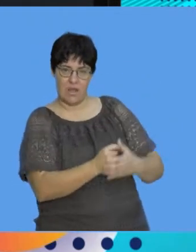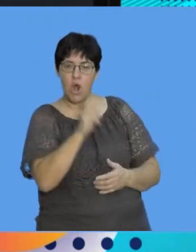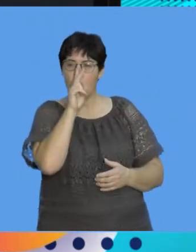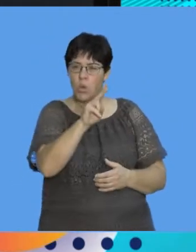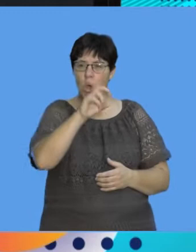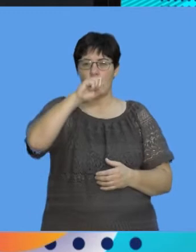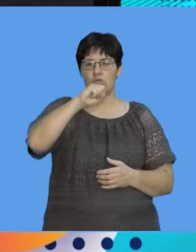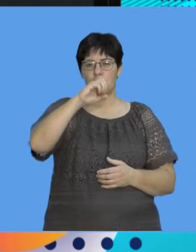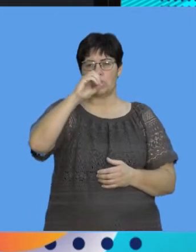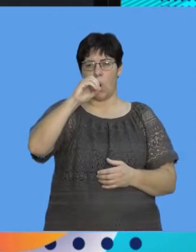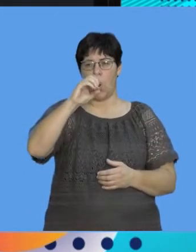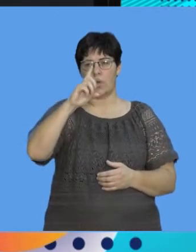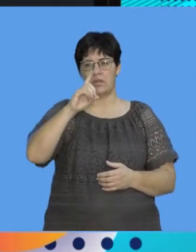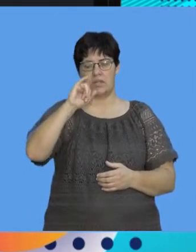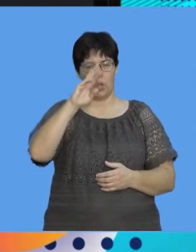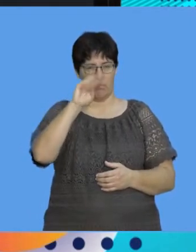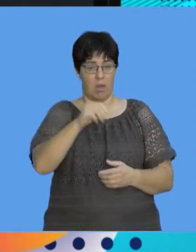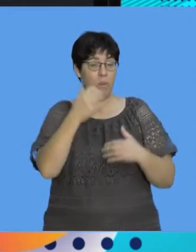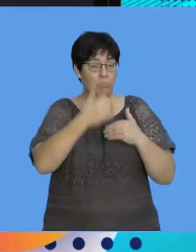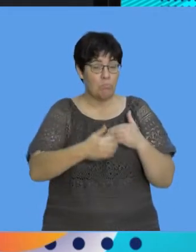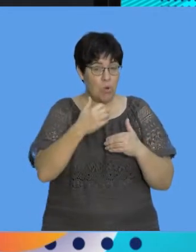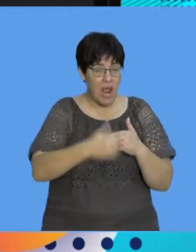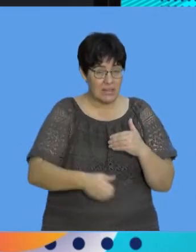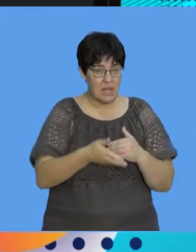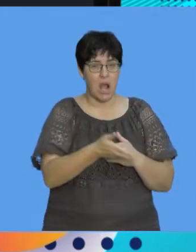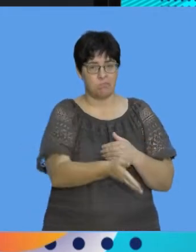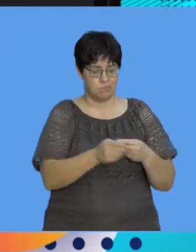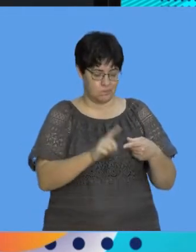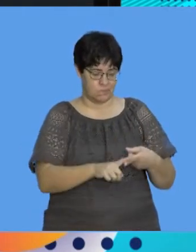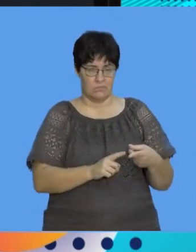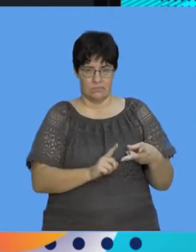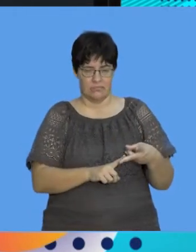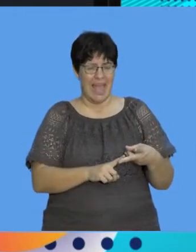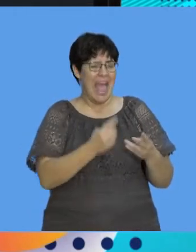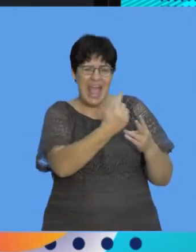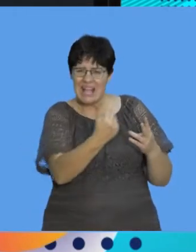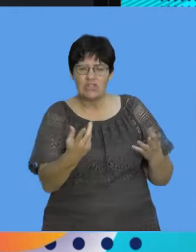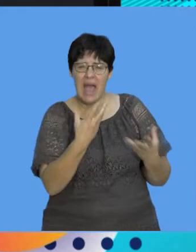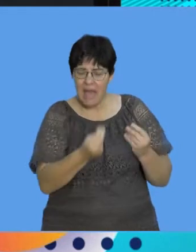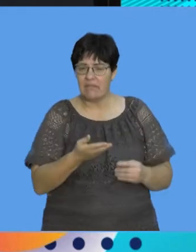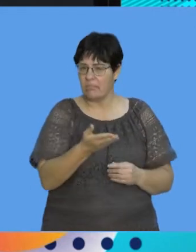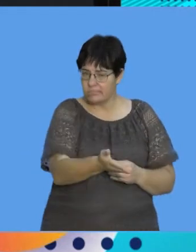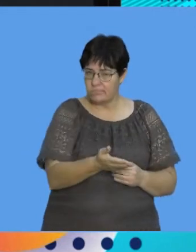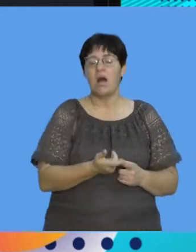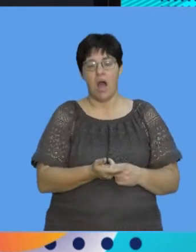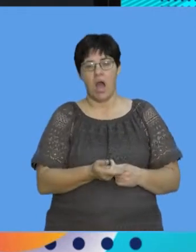look sodium. Your bread has got sodium. Nearly every single thing that you eat has got sodium. So